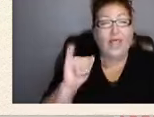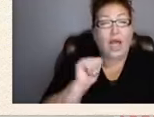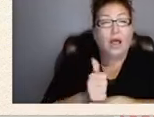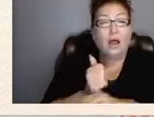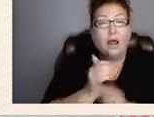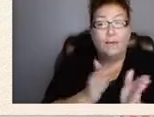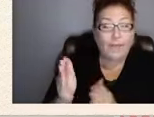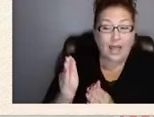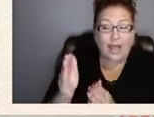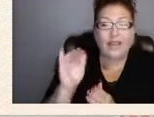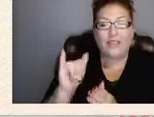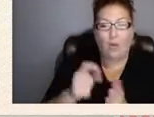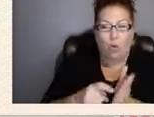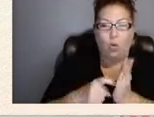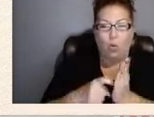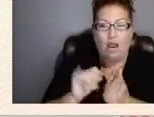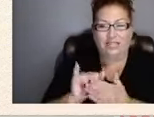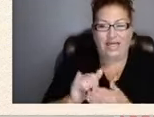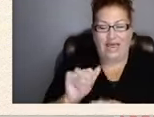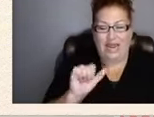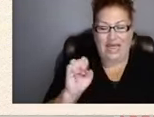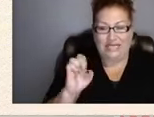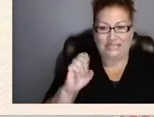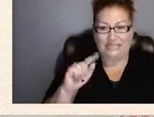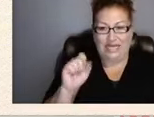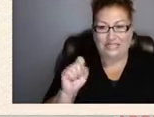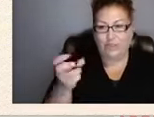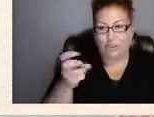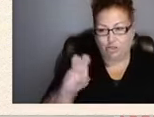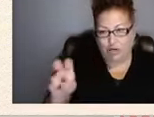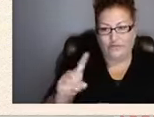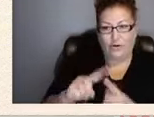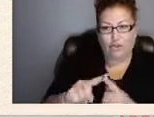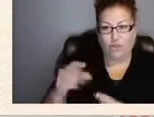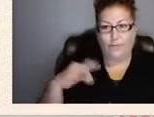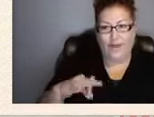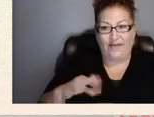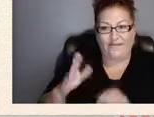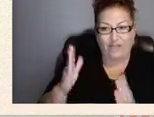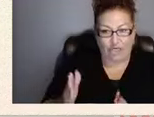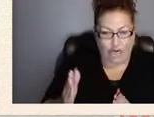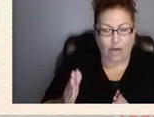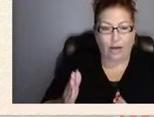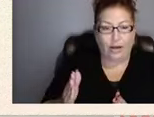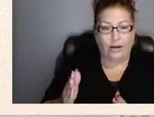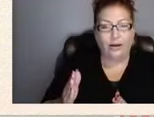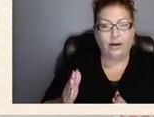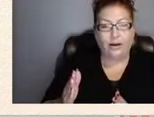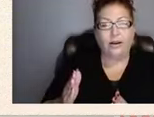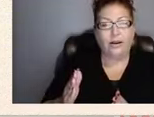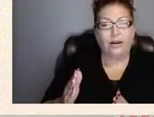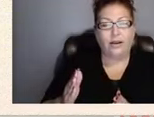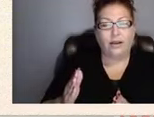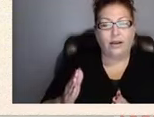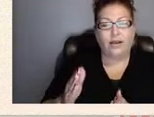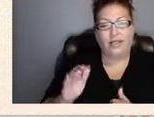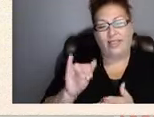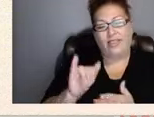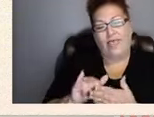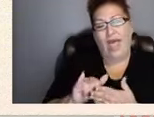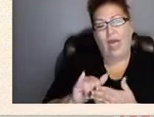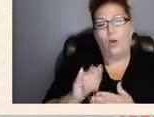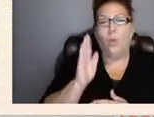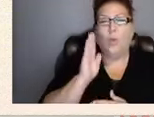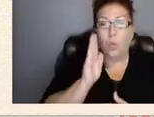requires that assets be transferred to beneficiaries in a way that would be disruptive